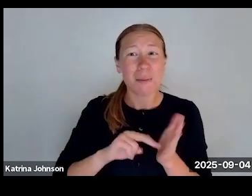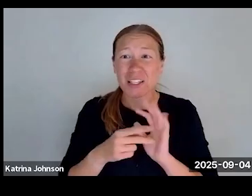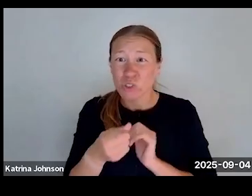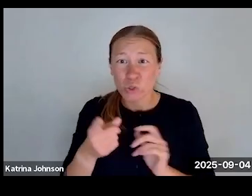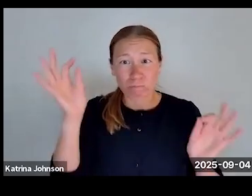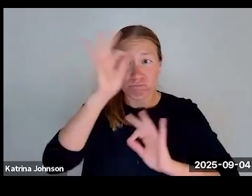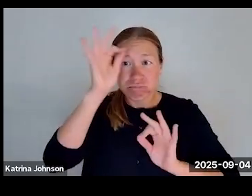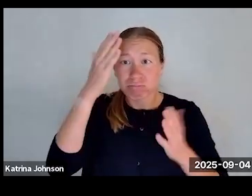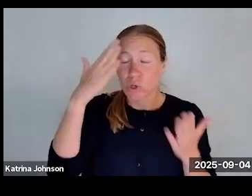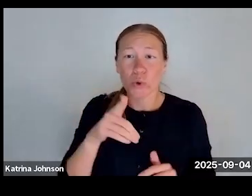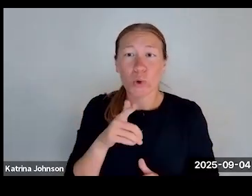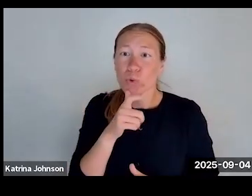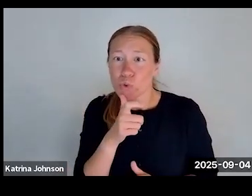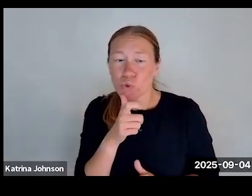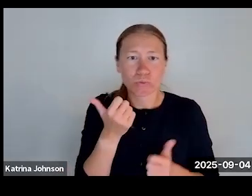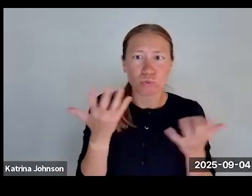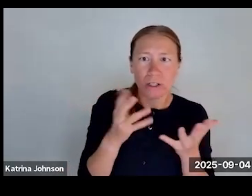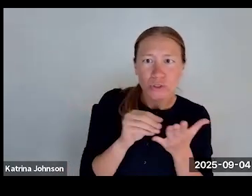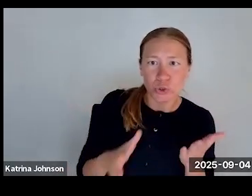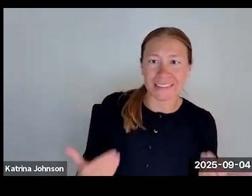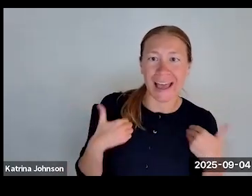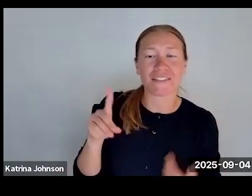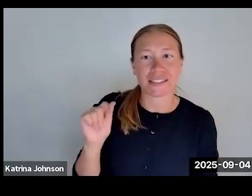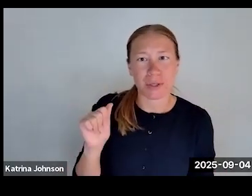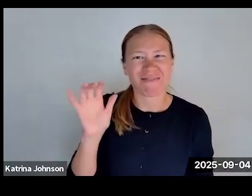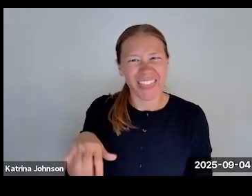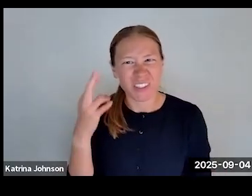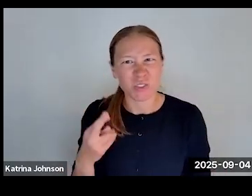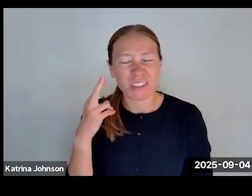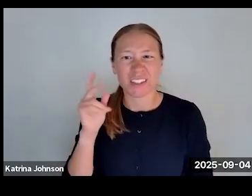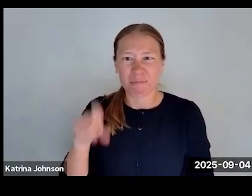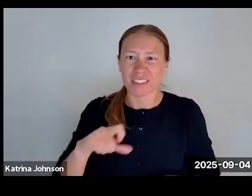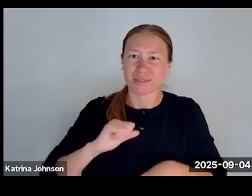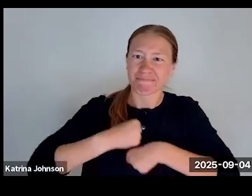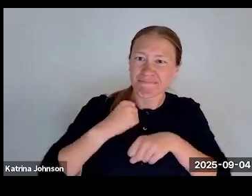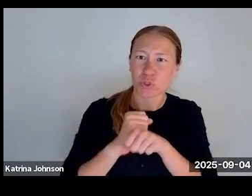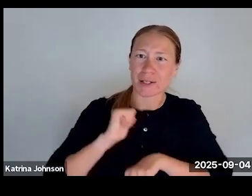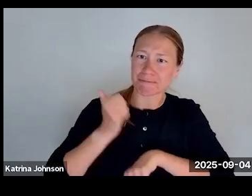a disability. This is why it's critical to create that inclusive